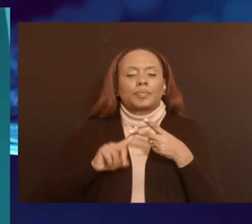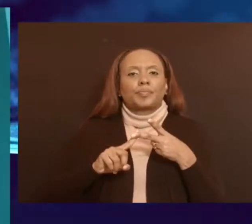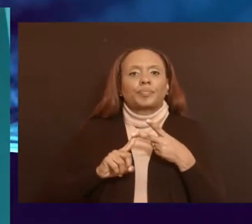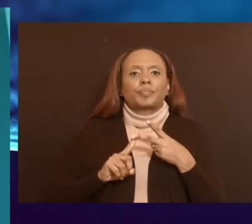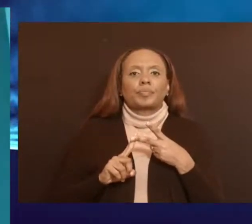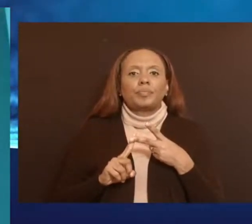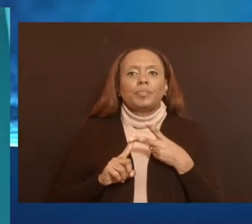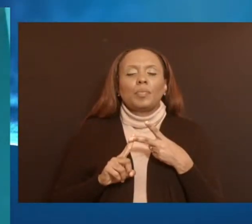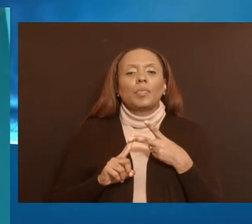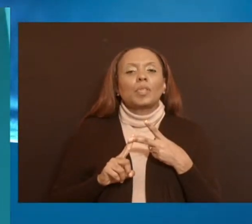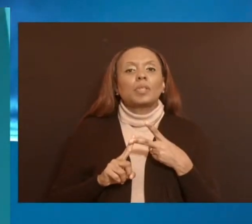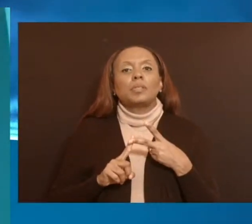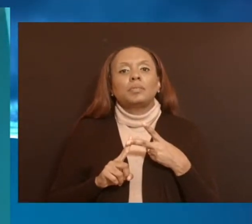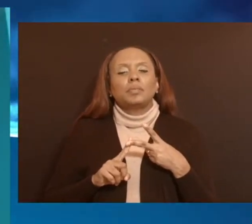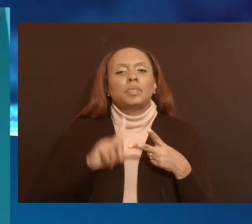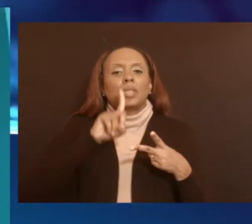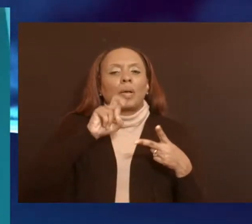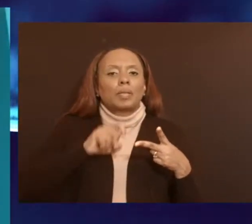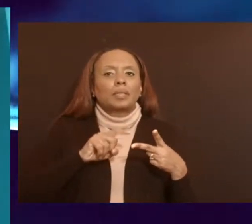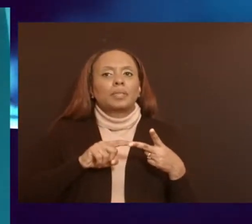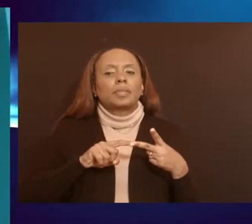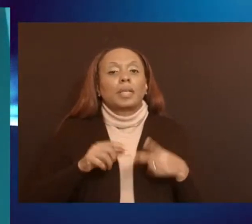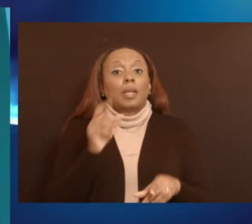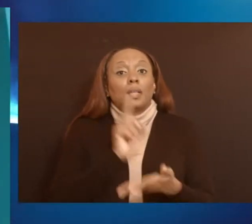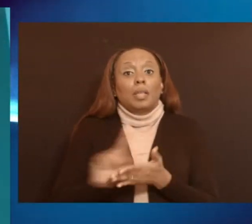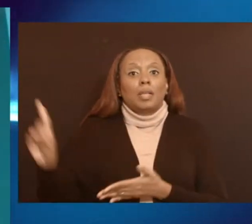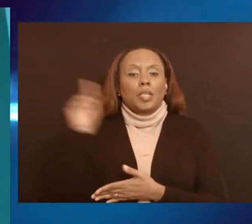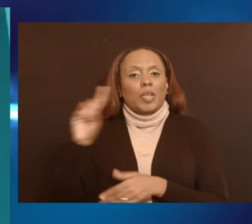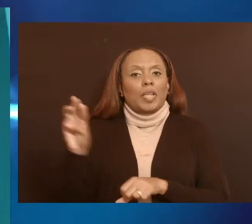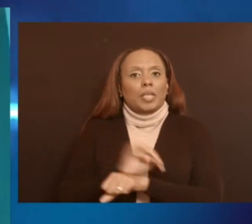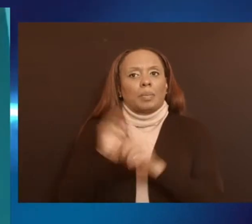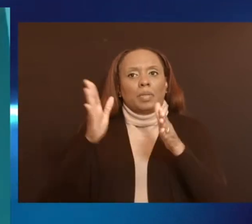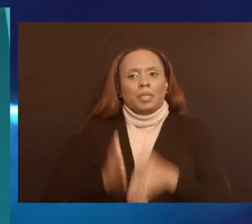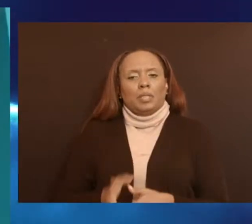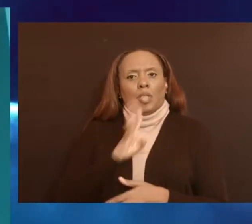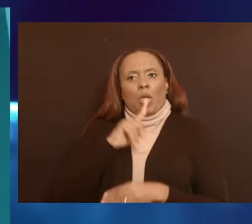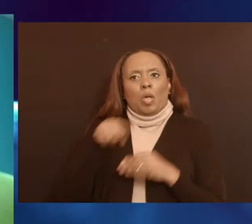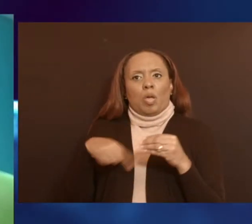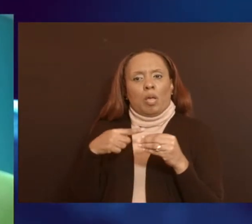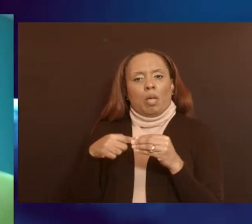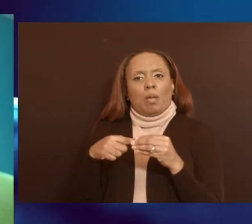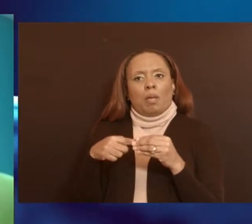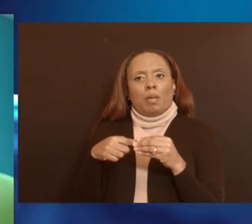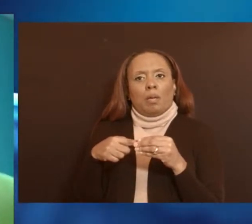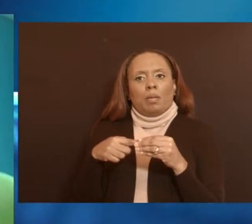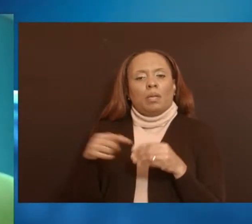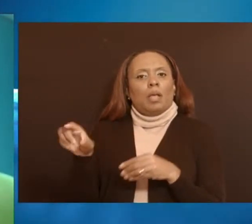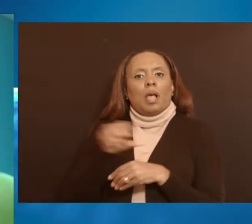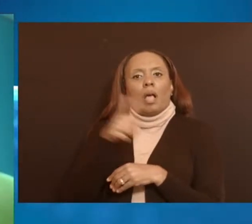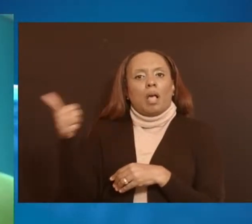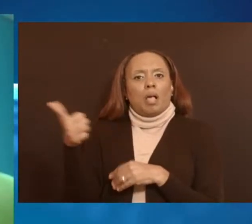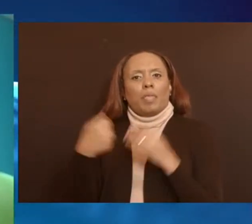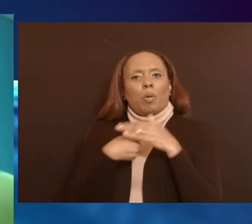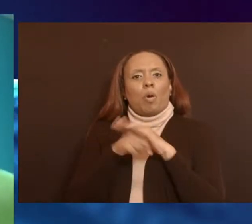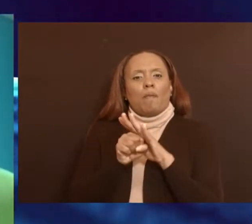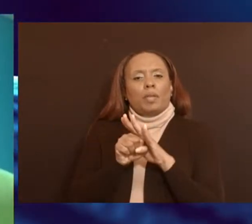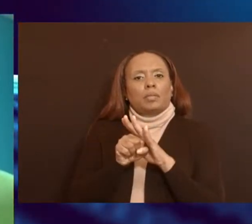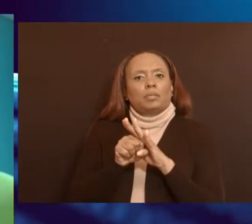the minister had mentioned just last week the identification of a number of variants of